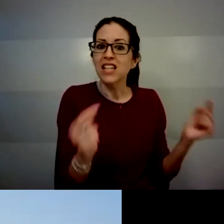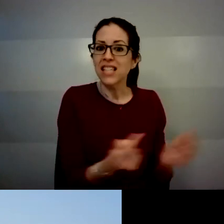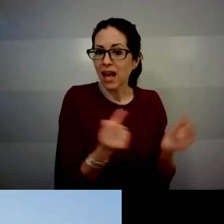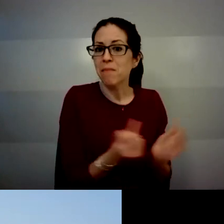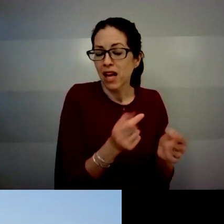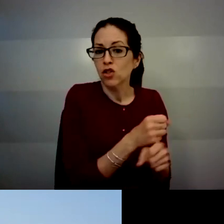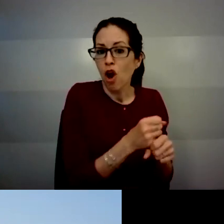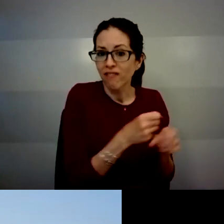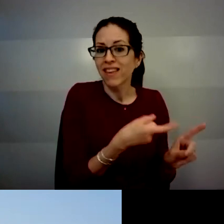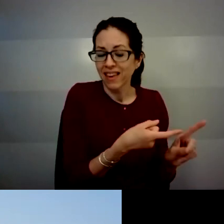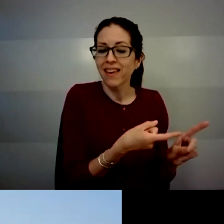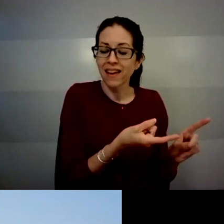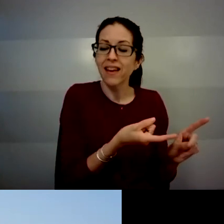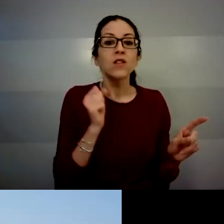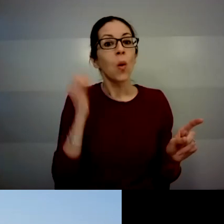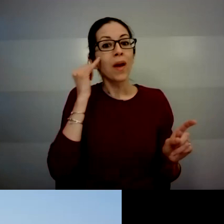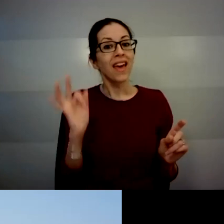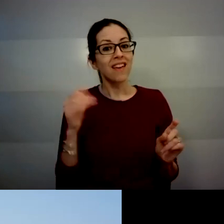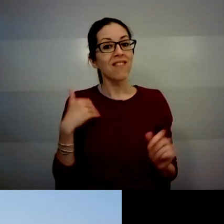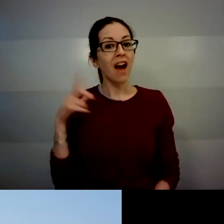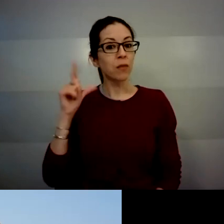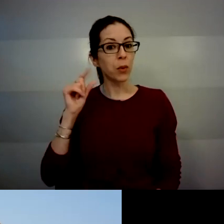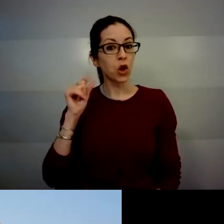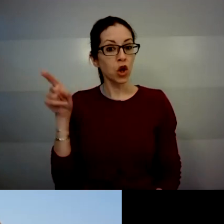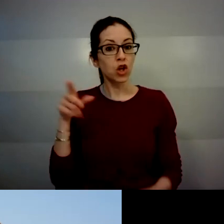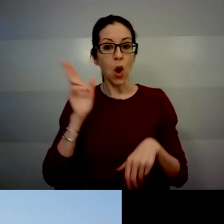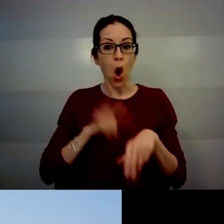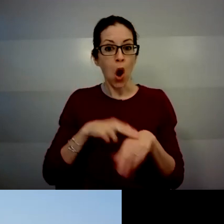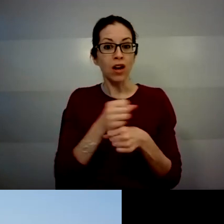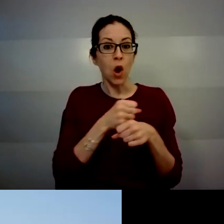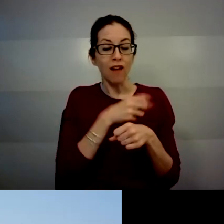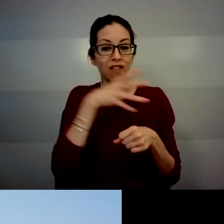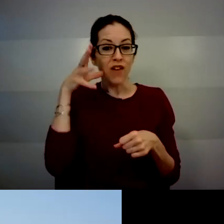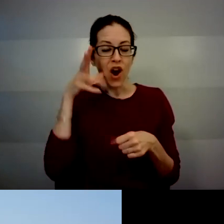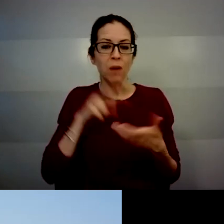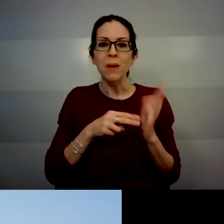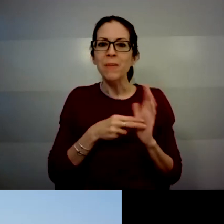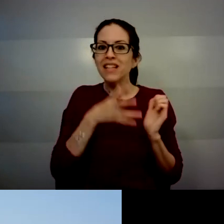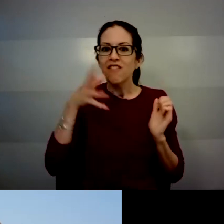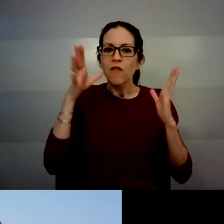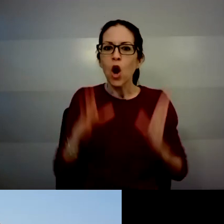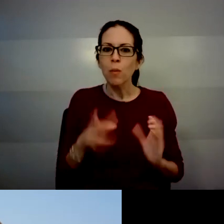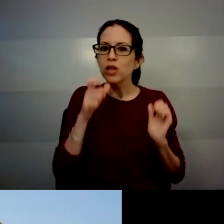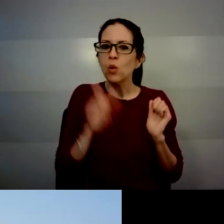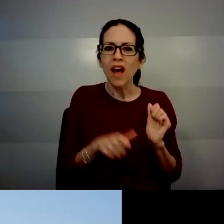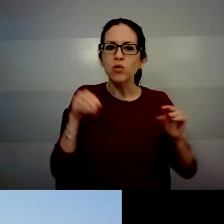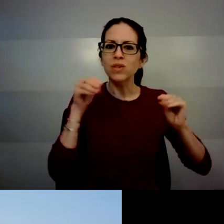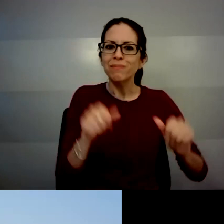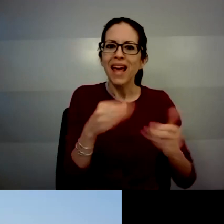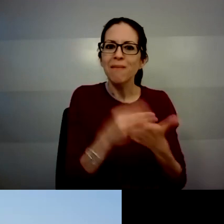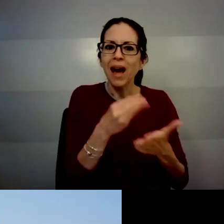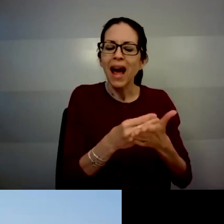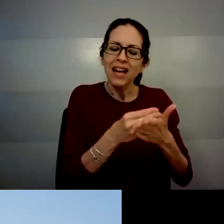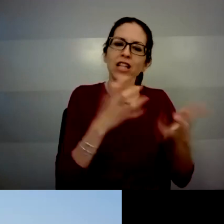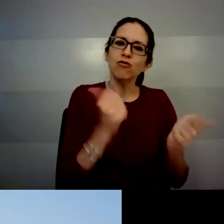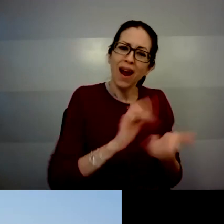and drink. And so having migratory birds on your coffee farm means that farmers don't have to spend as much money controlling these